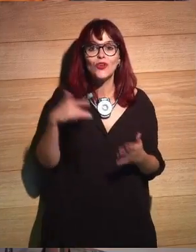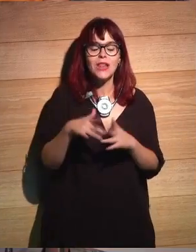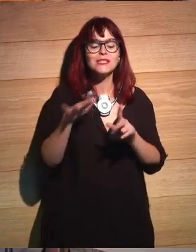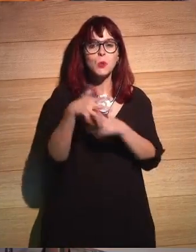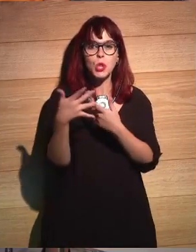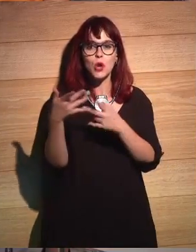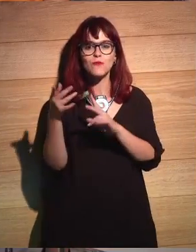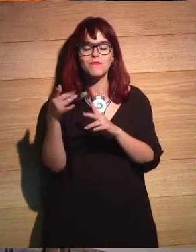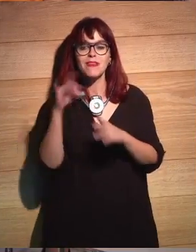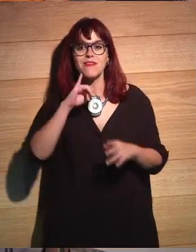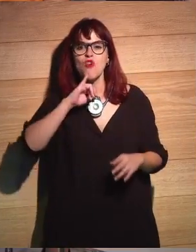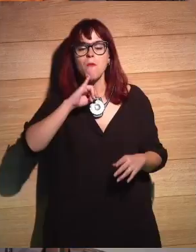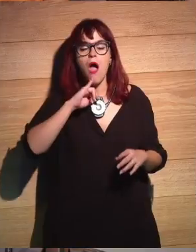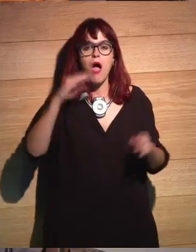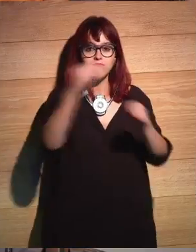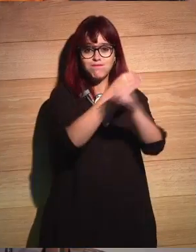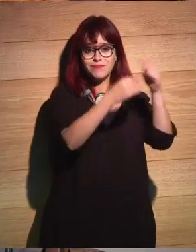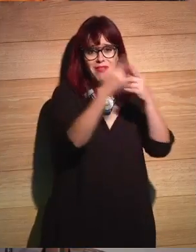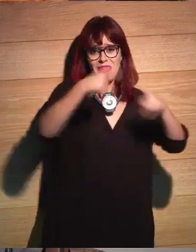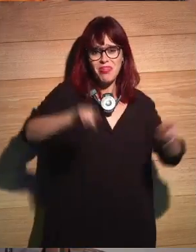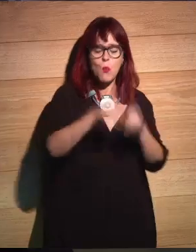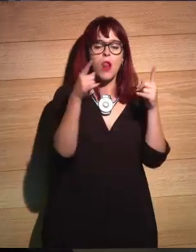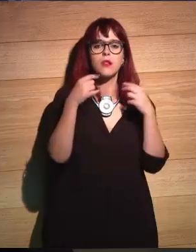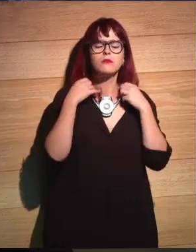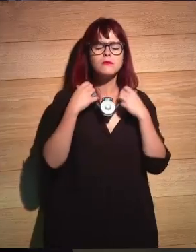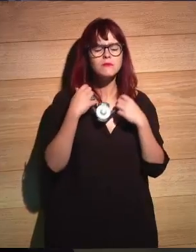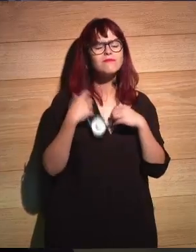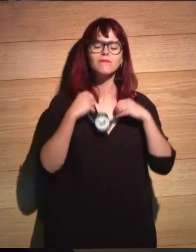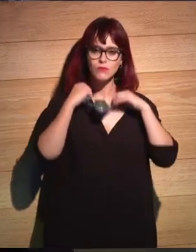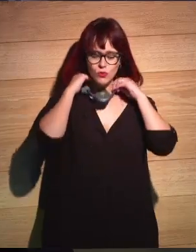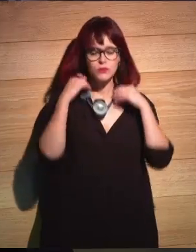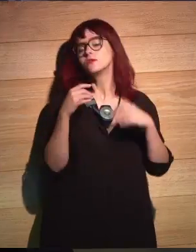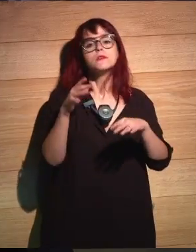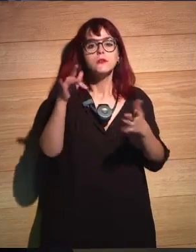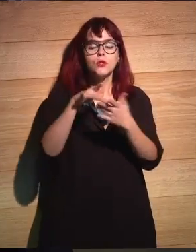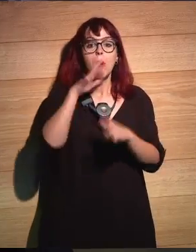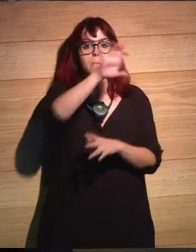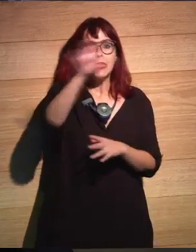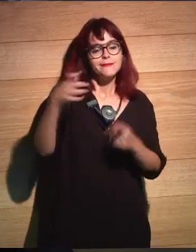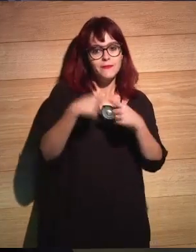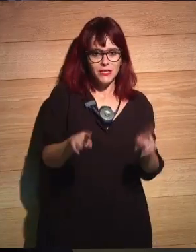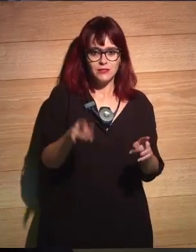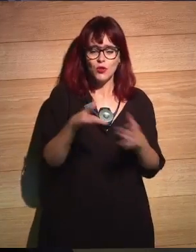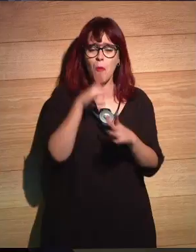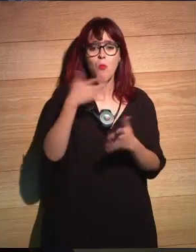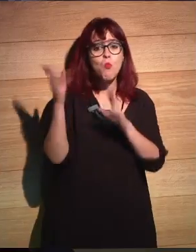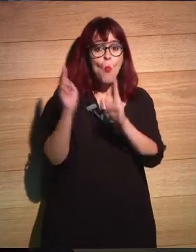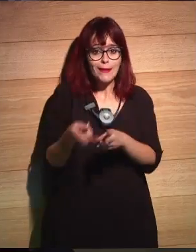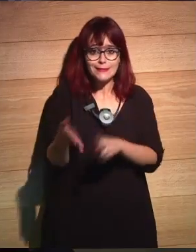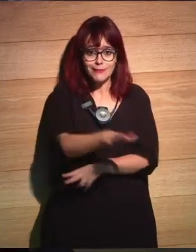where death disappears, not the difference between languages or between cultures or between